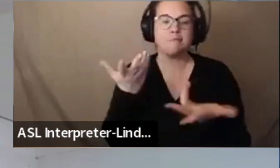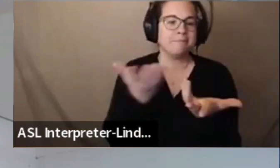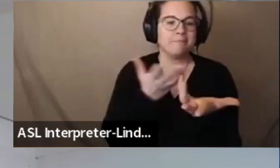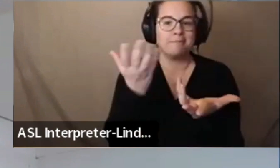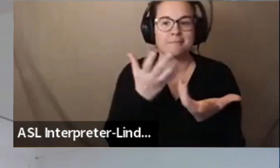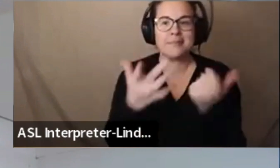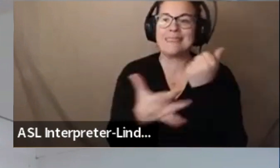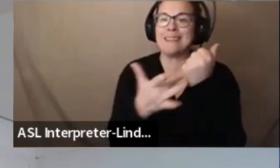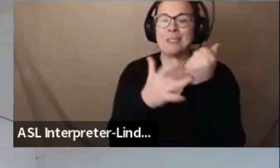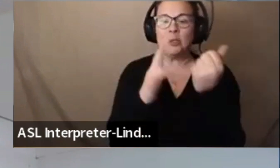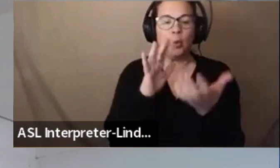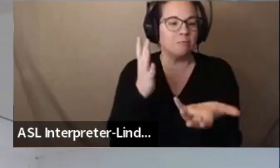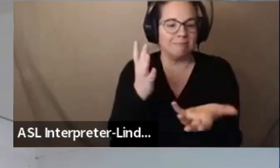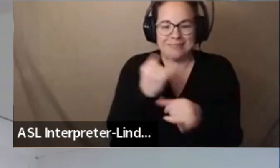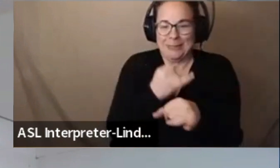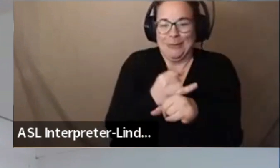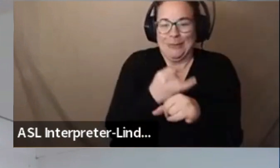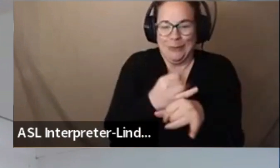are